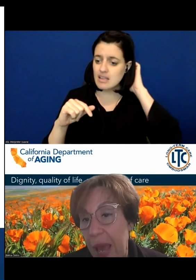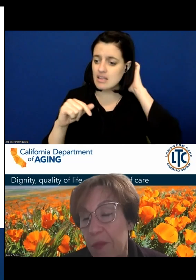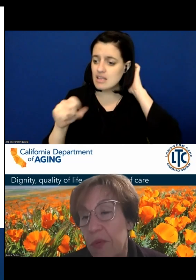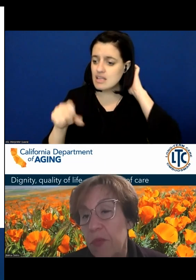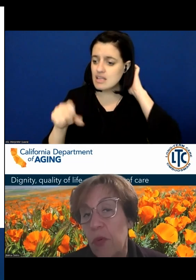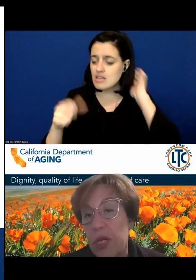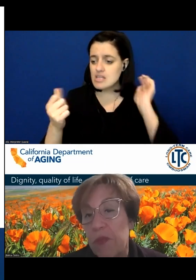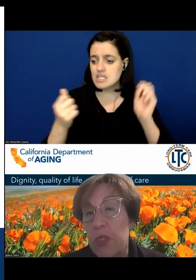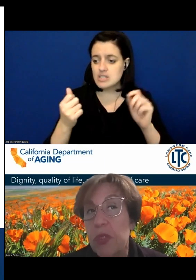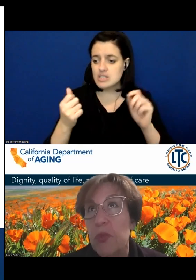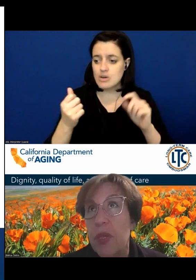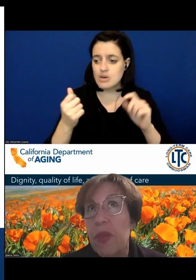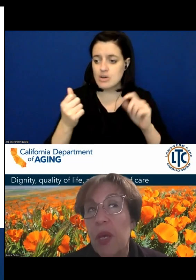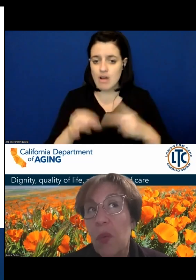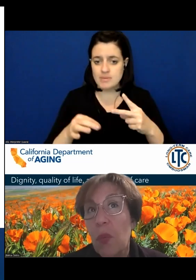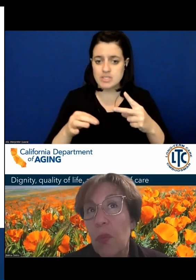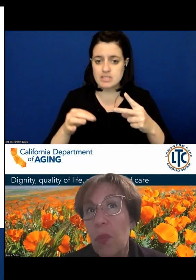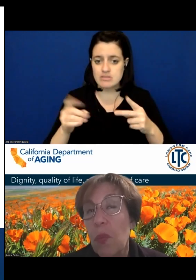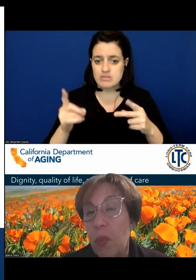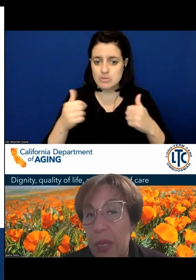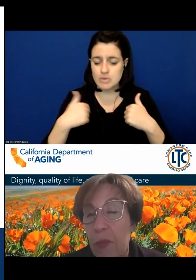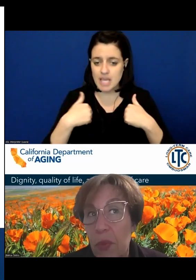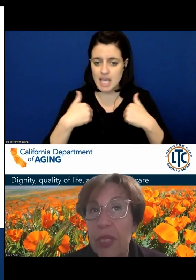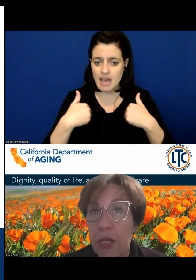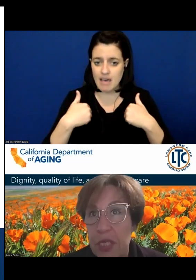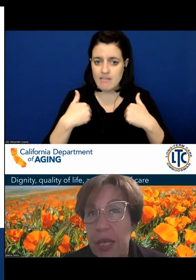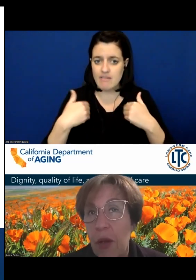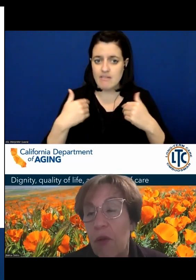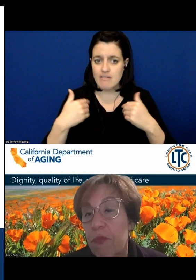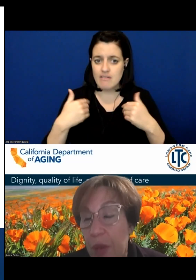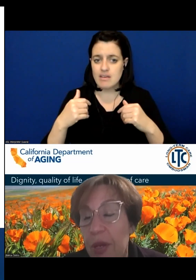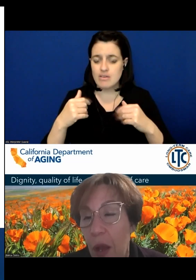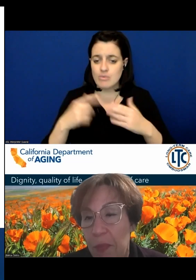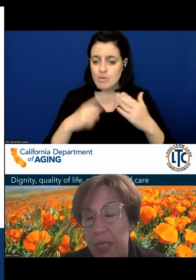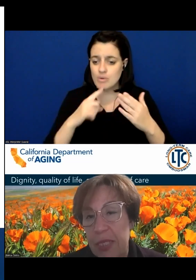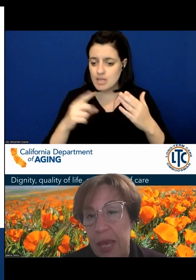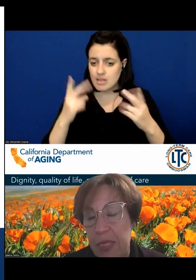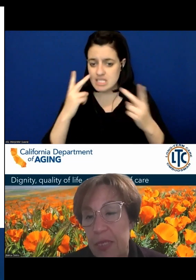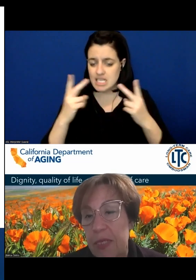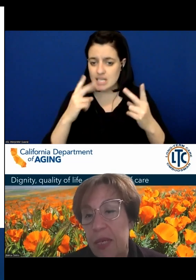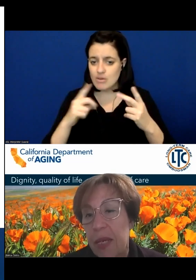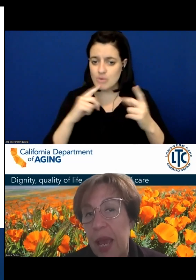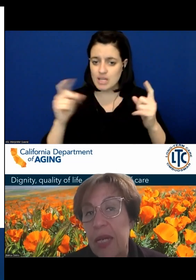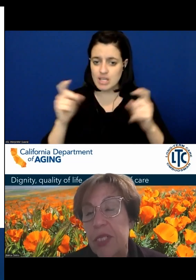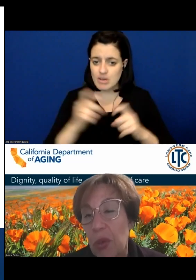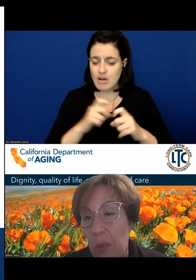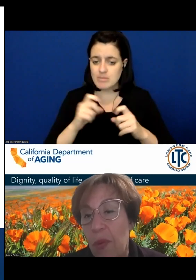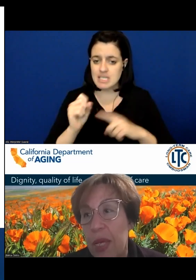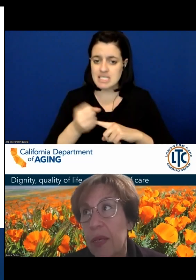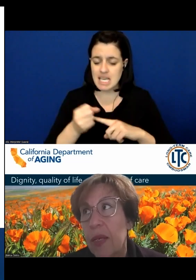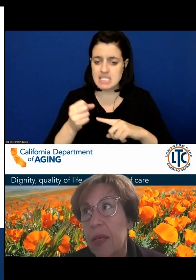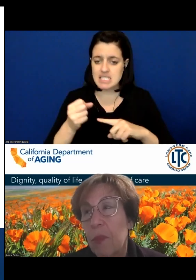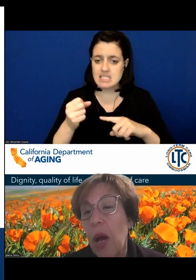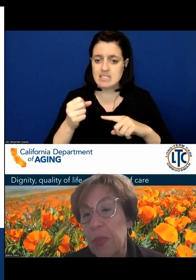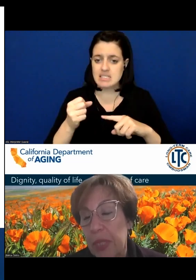we have for individuals with what we really are seeing are very complex cases, and it's a